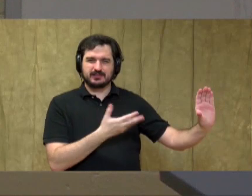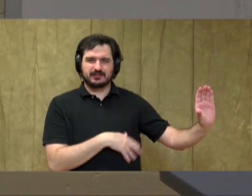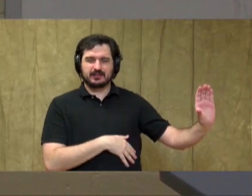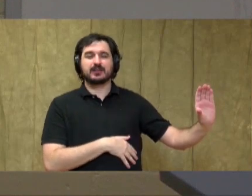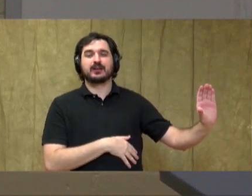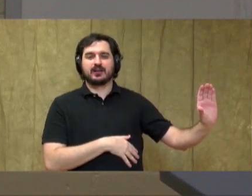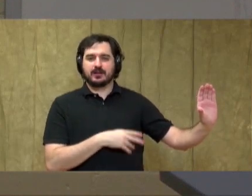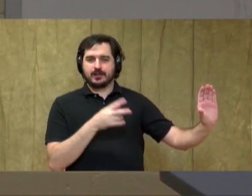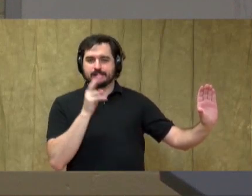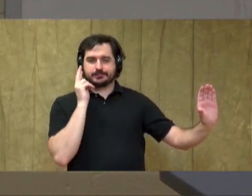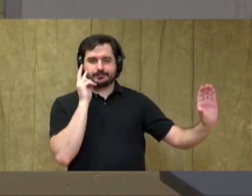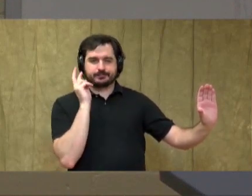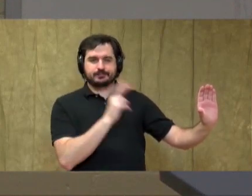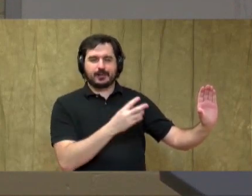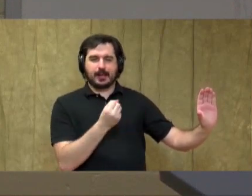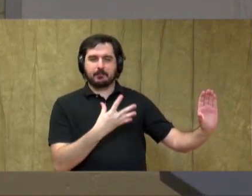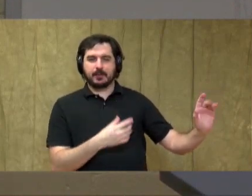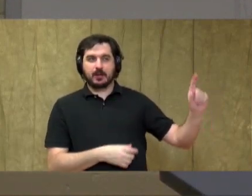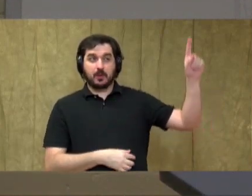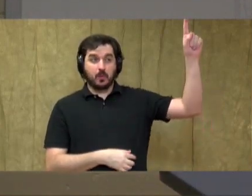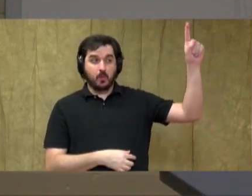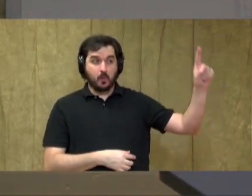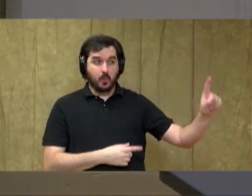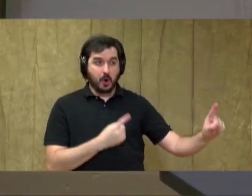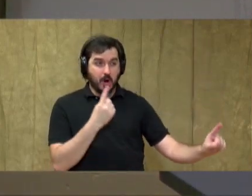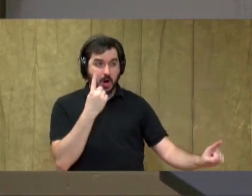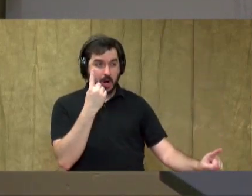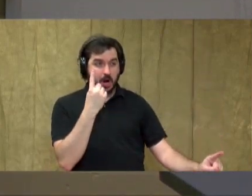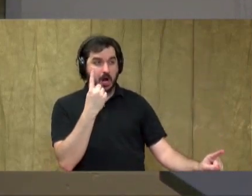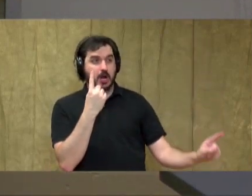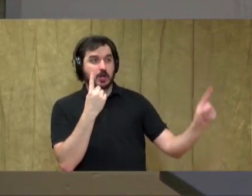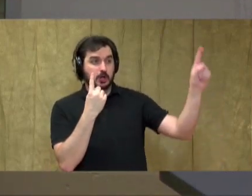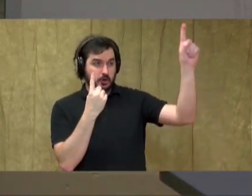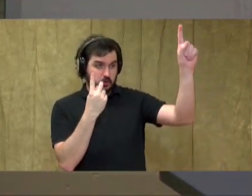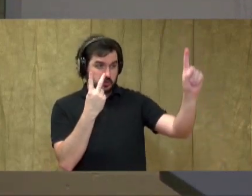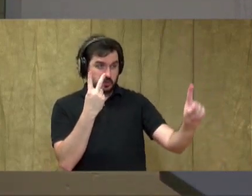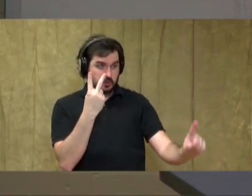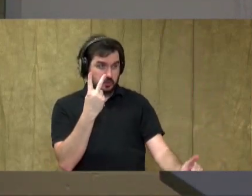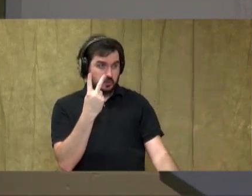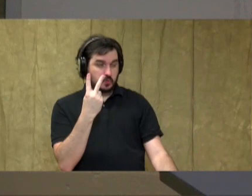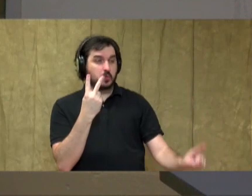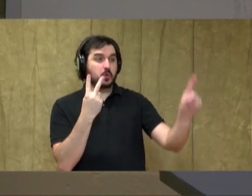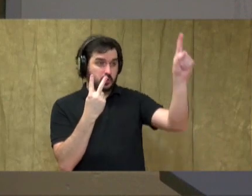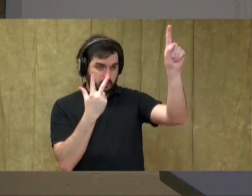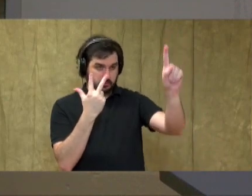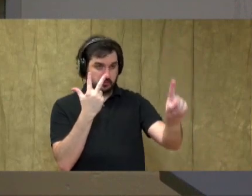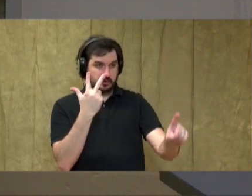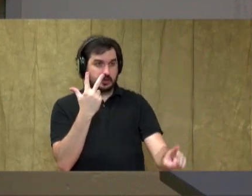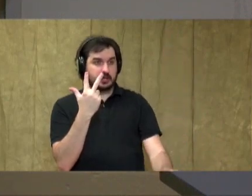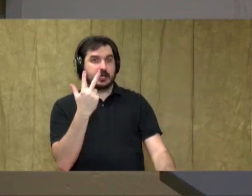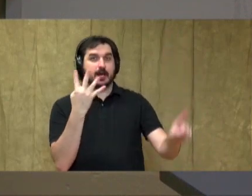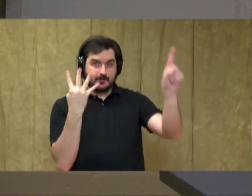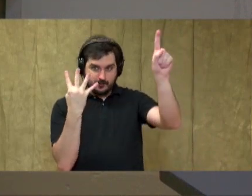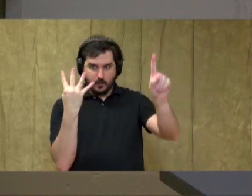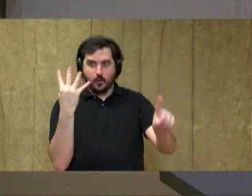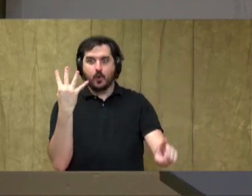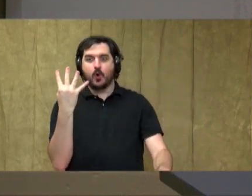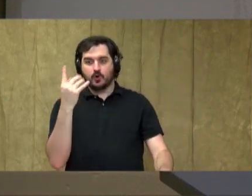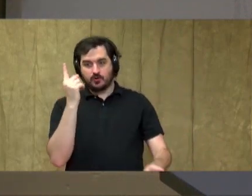do we have shaded? We have 4 columns shaded. So we would shade 4